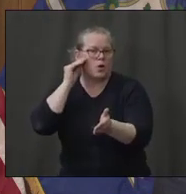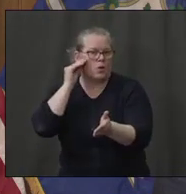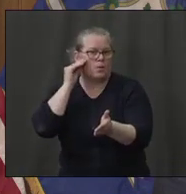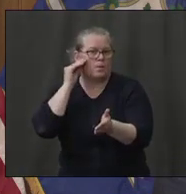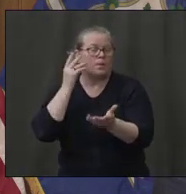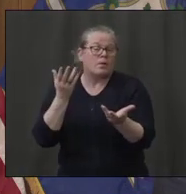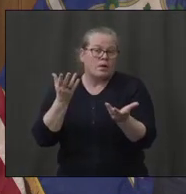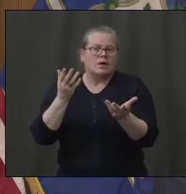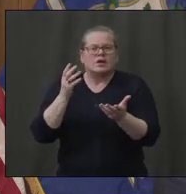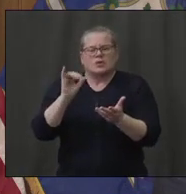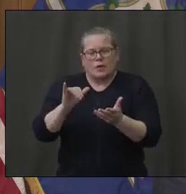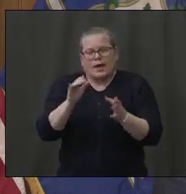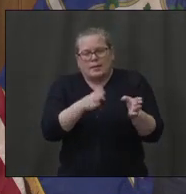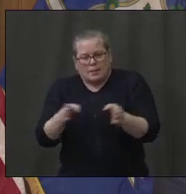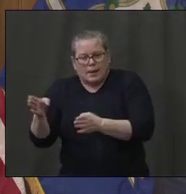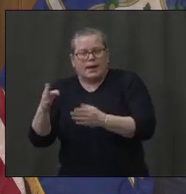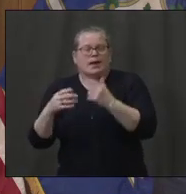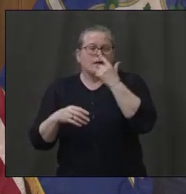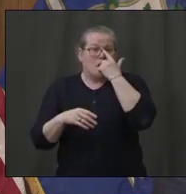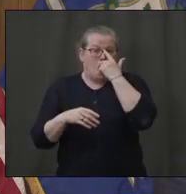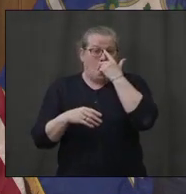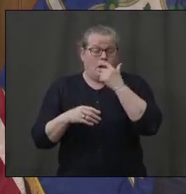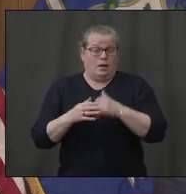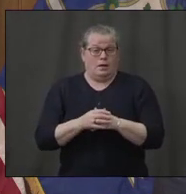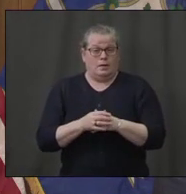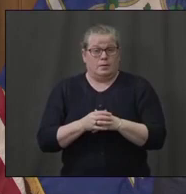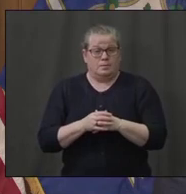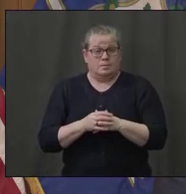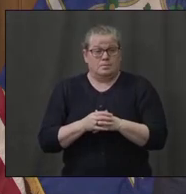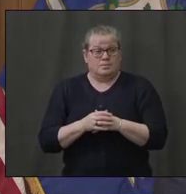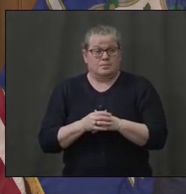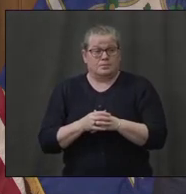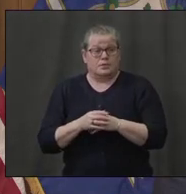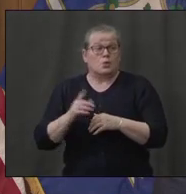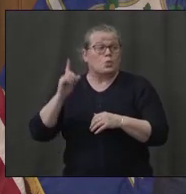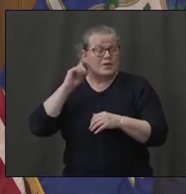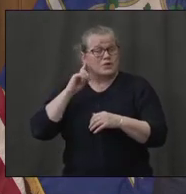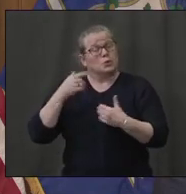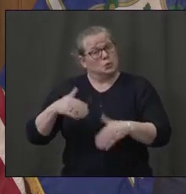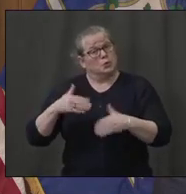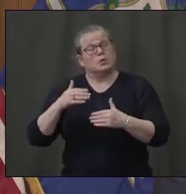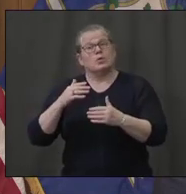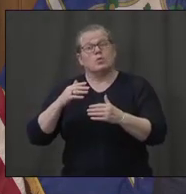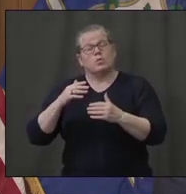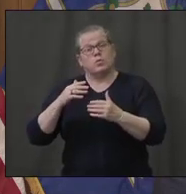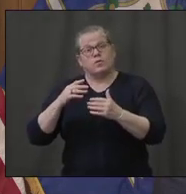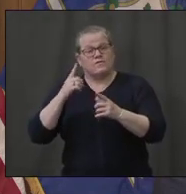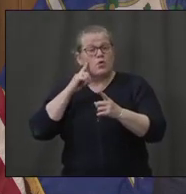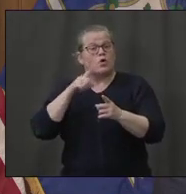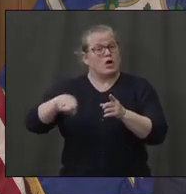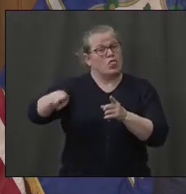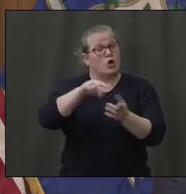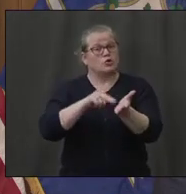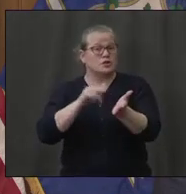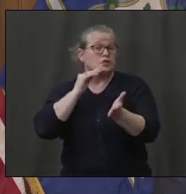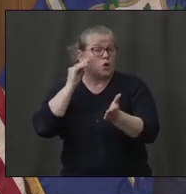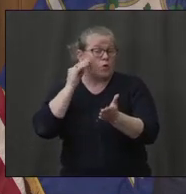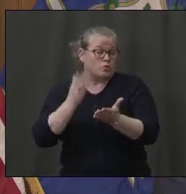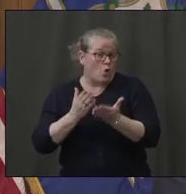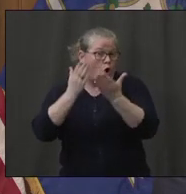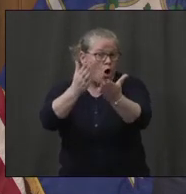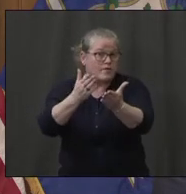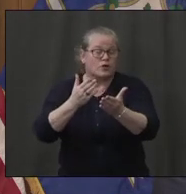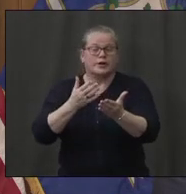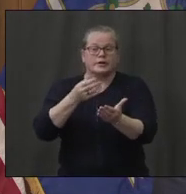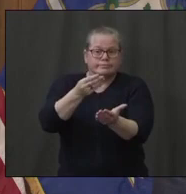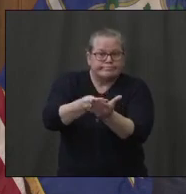we press released earlier today significant additional financial incentives for those nursing homes, both in terms of their